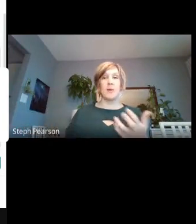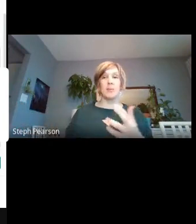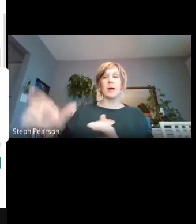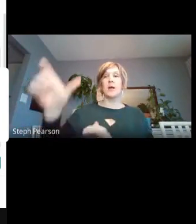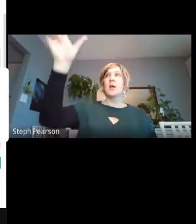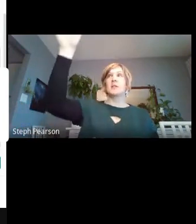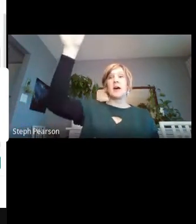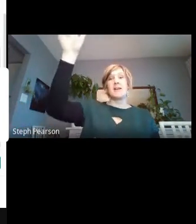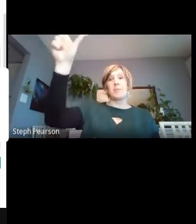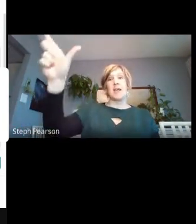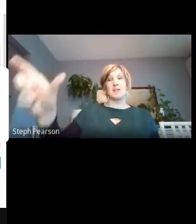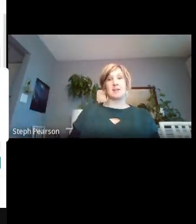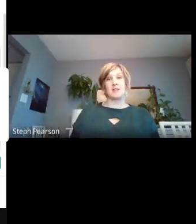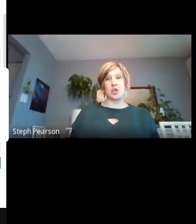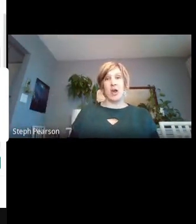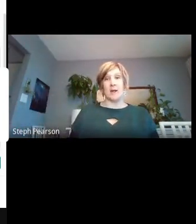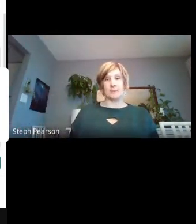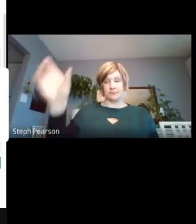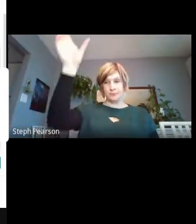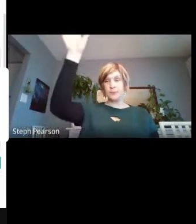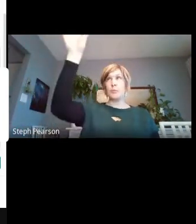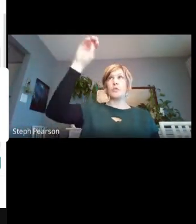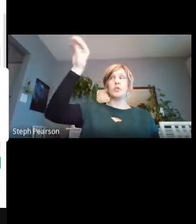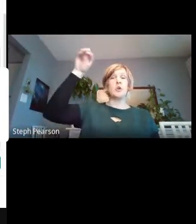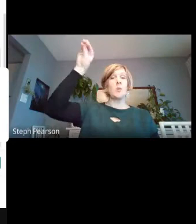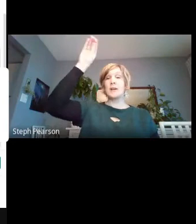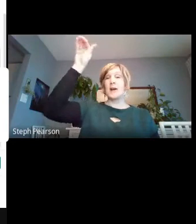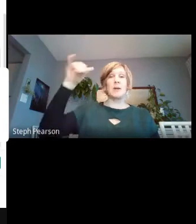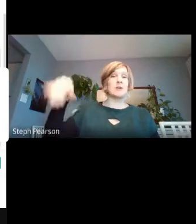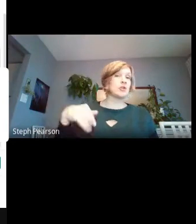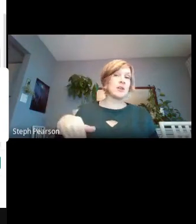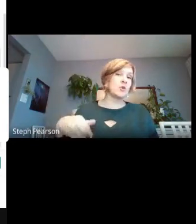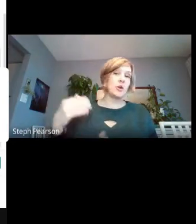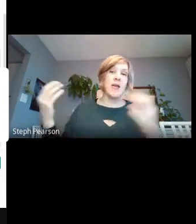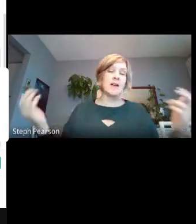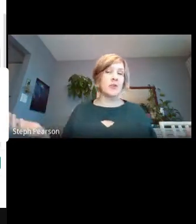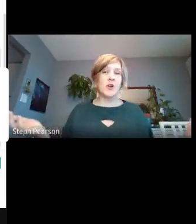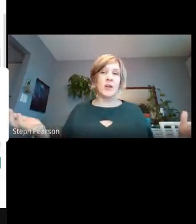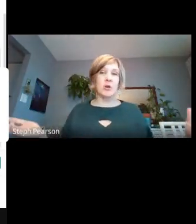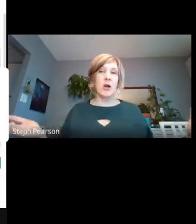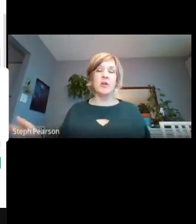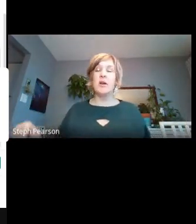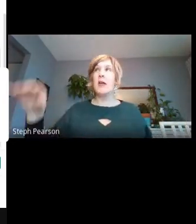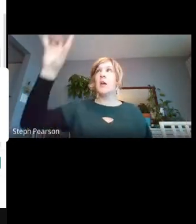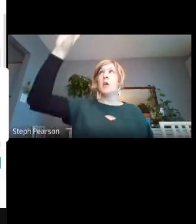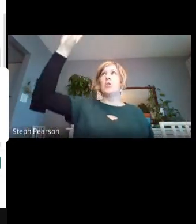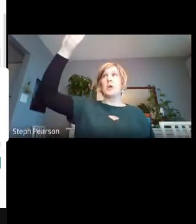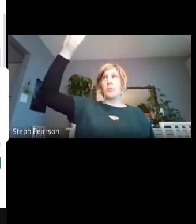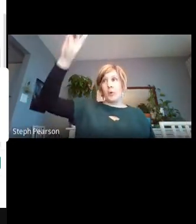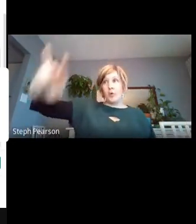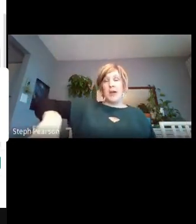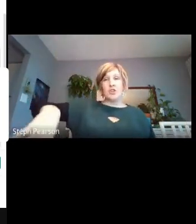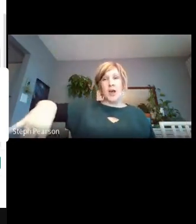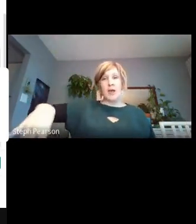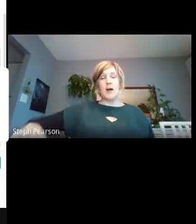best at remembering to cut and paste the chat so you can go in and cut and paste just like you would any other document around the internet you